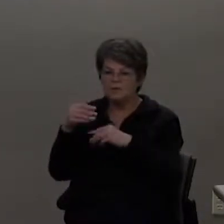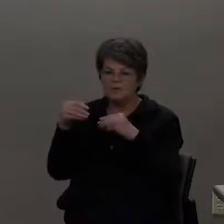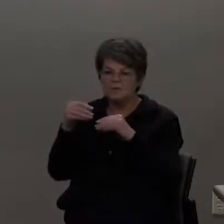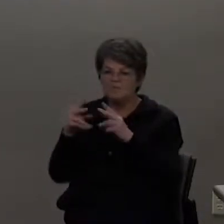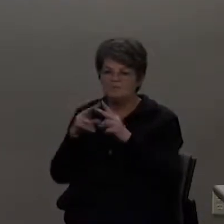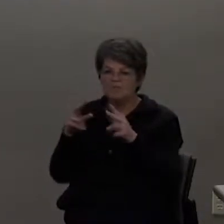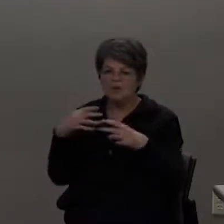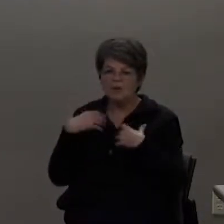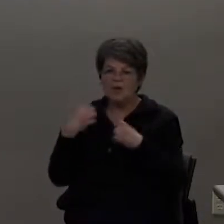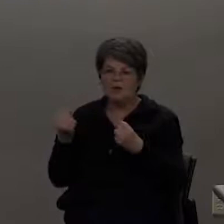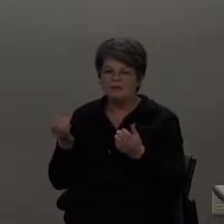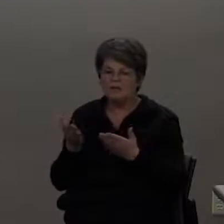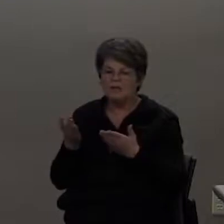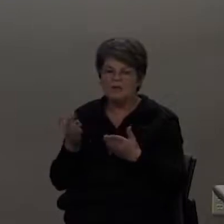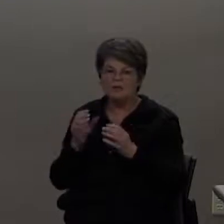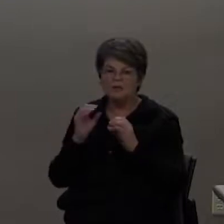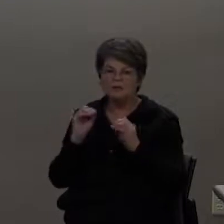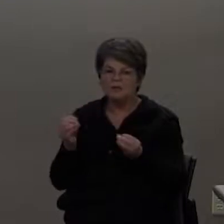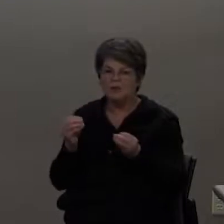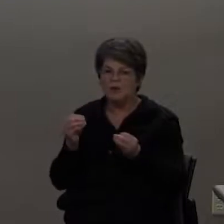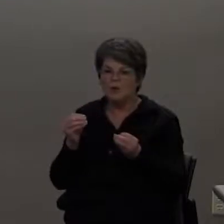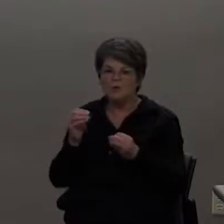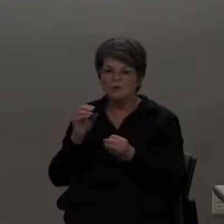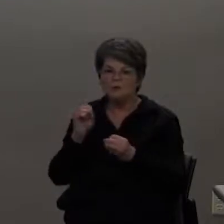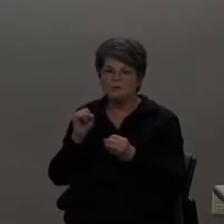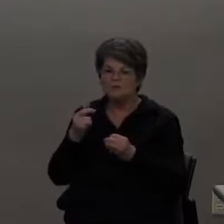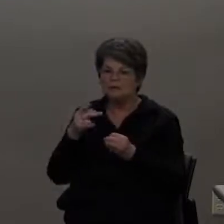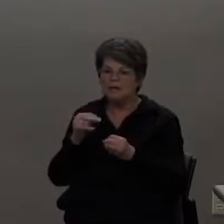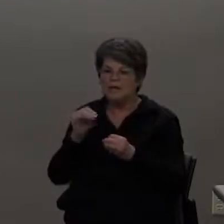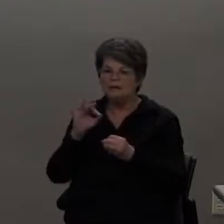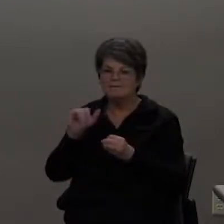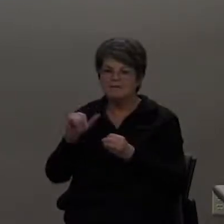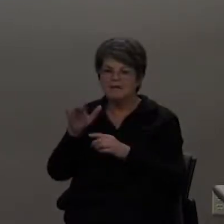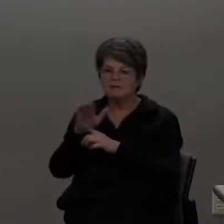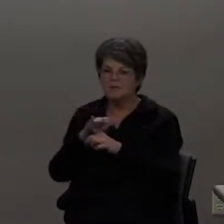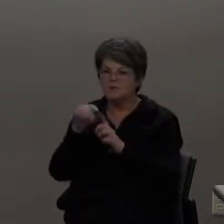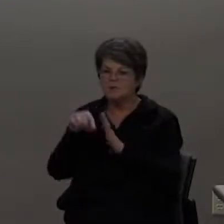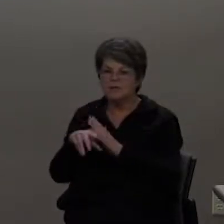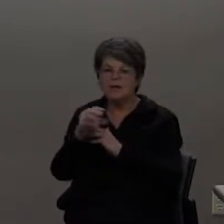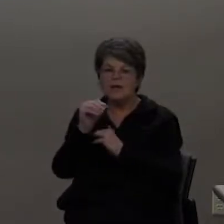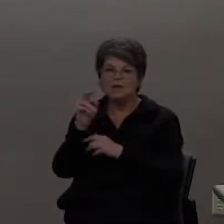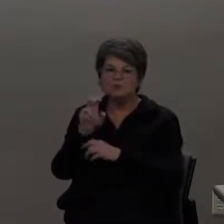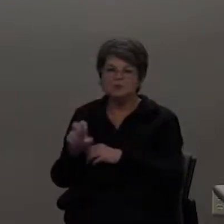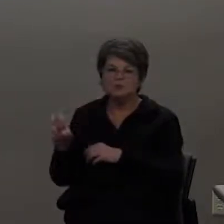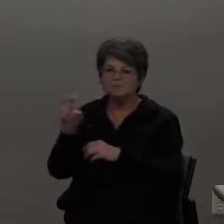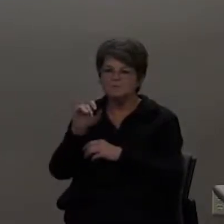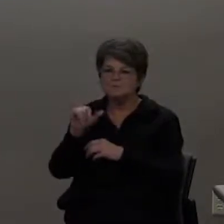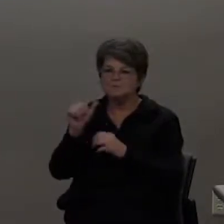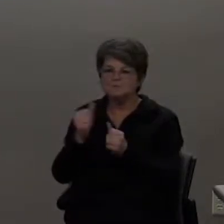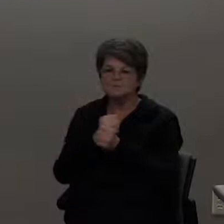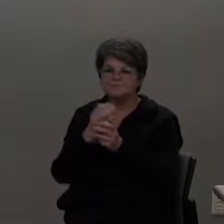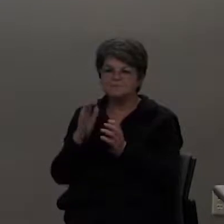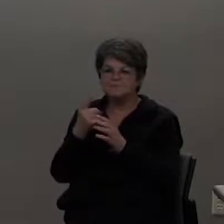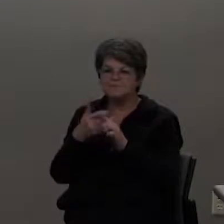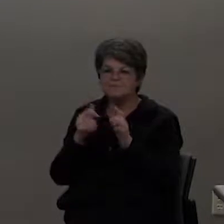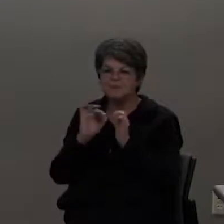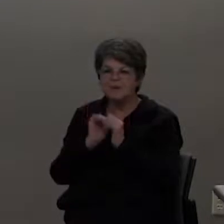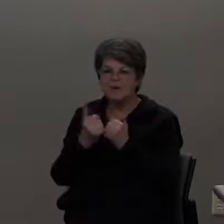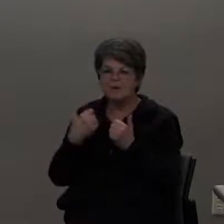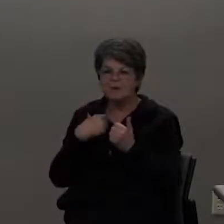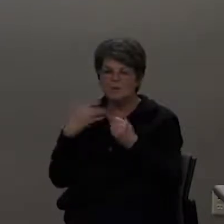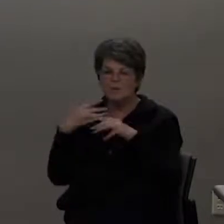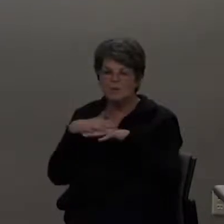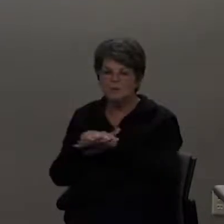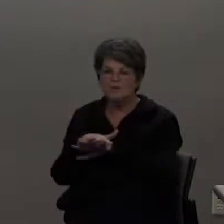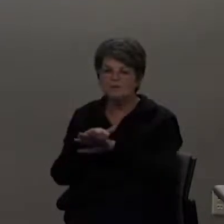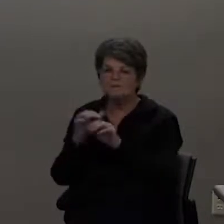is very healthy here. There's no sign of that slowing down. How do we tie into that? And then tourism. And that's everything from how do we weave together our